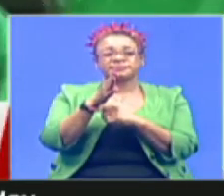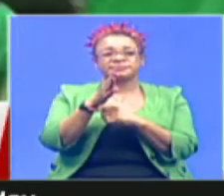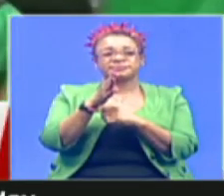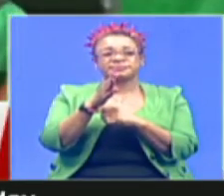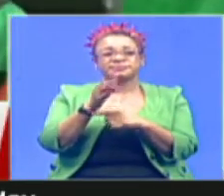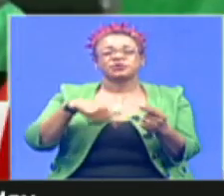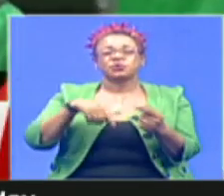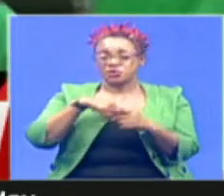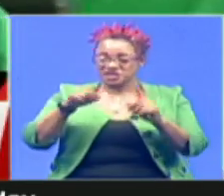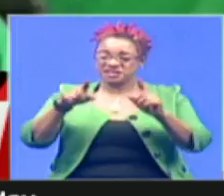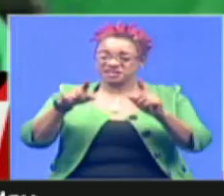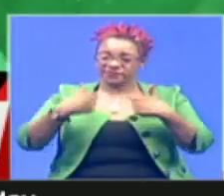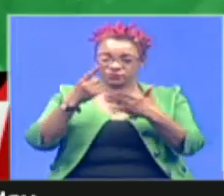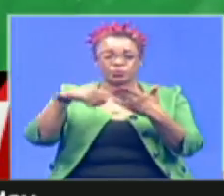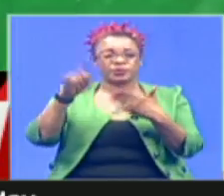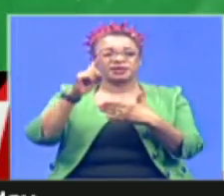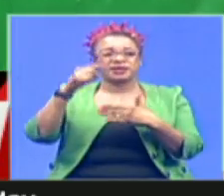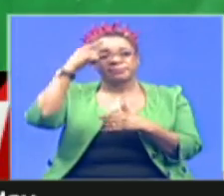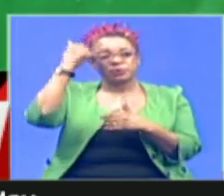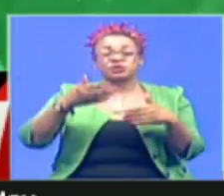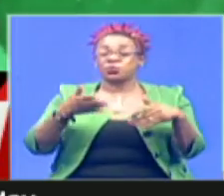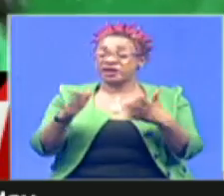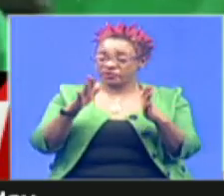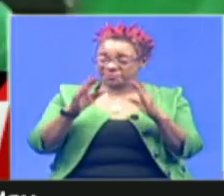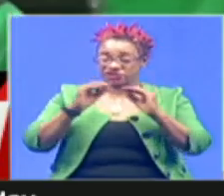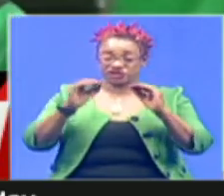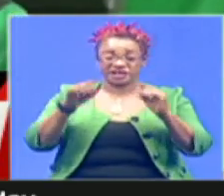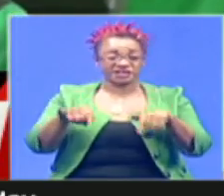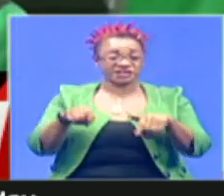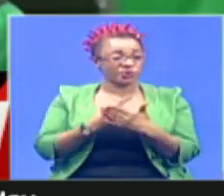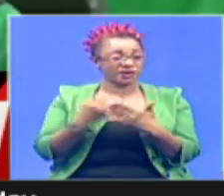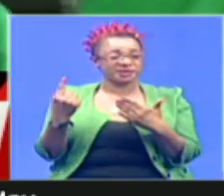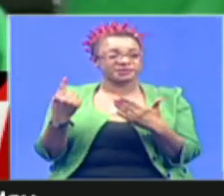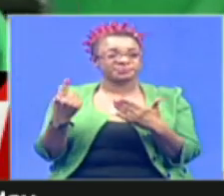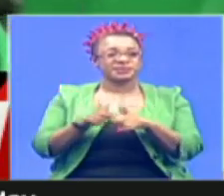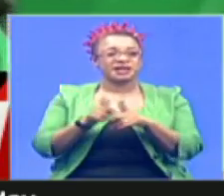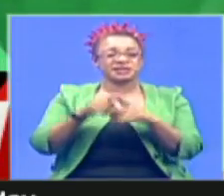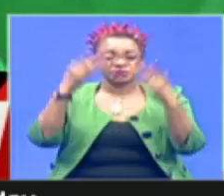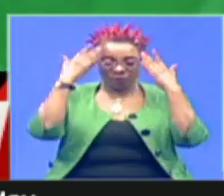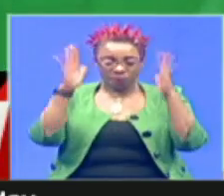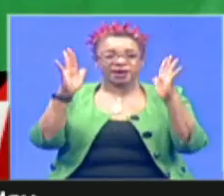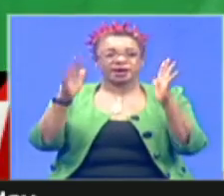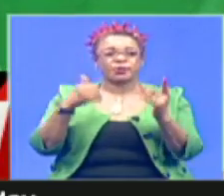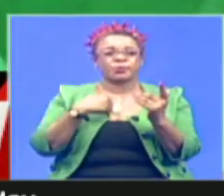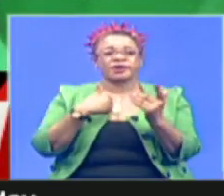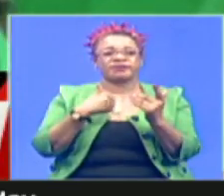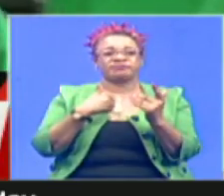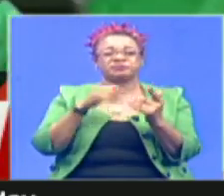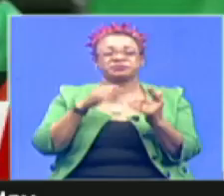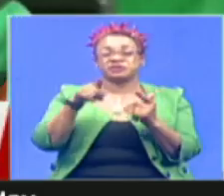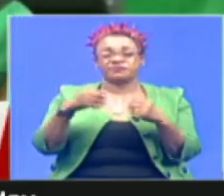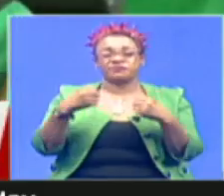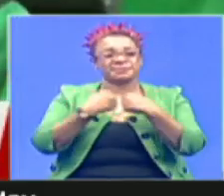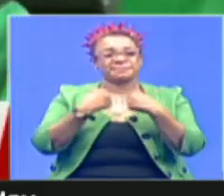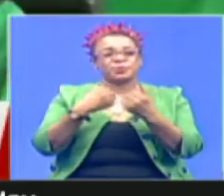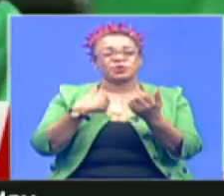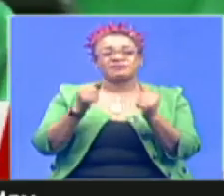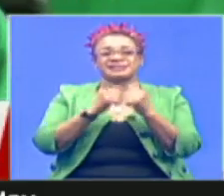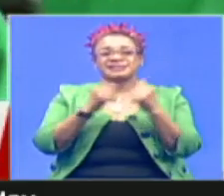win because of the way we've been training this week. Now, as you know, we have quite a small squad for this game. We have 16